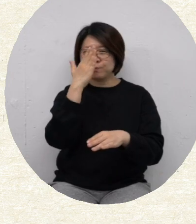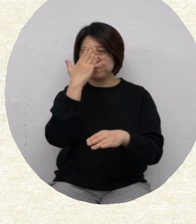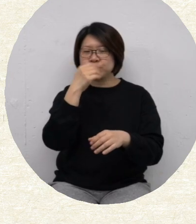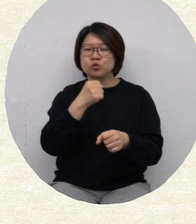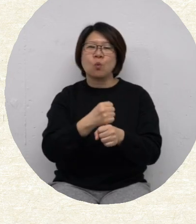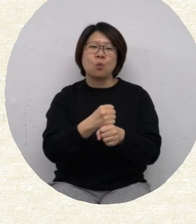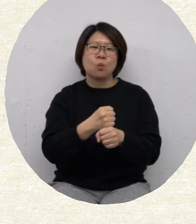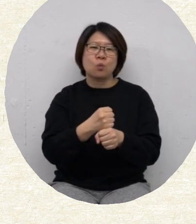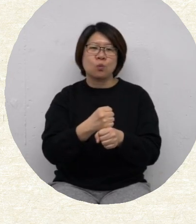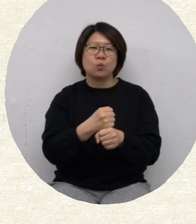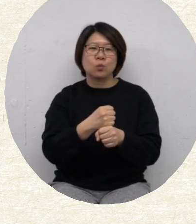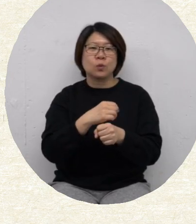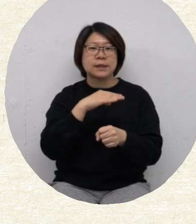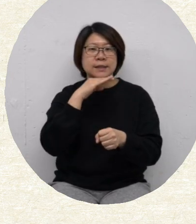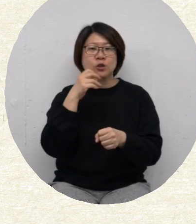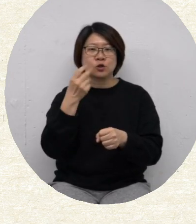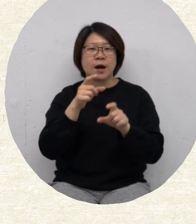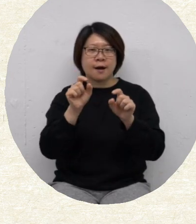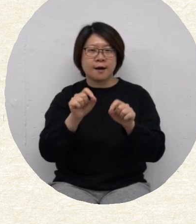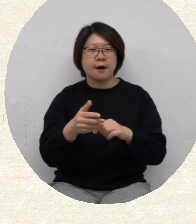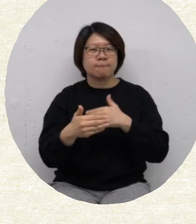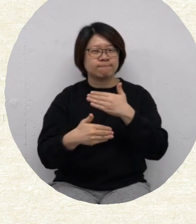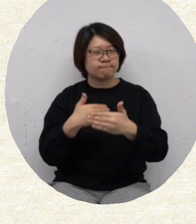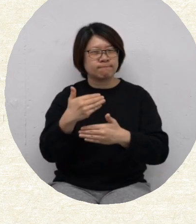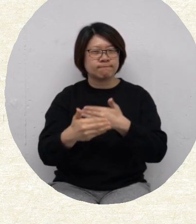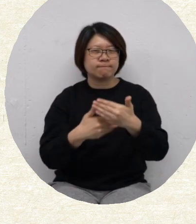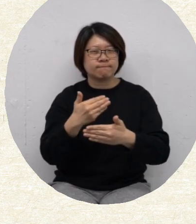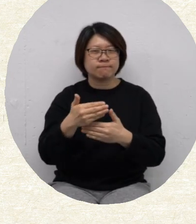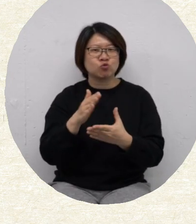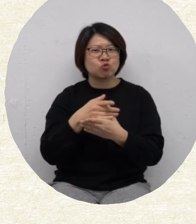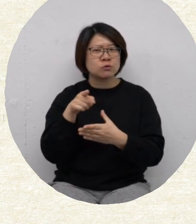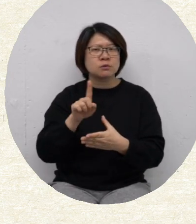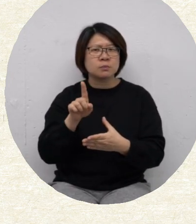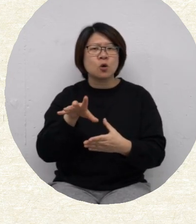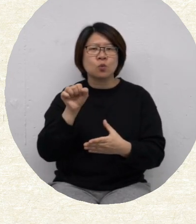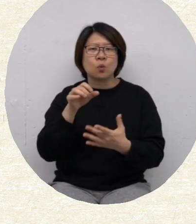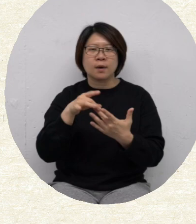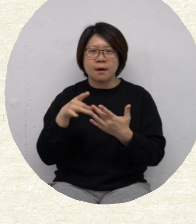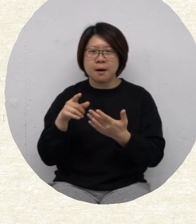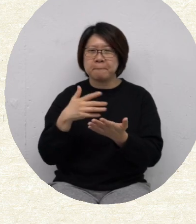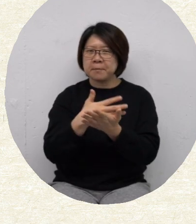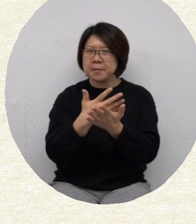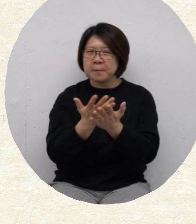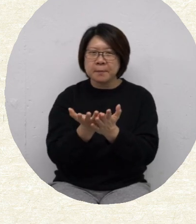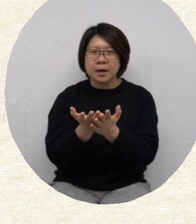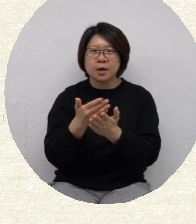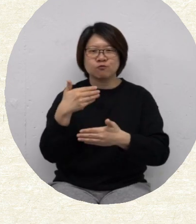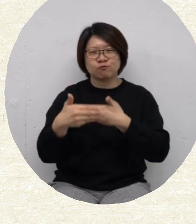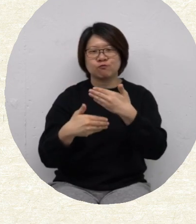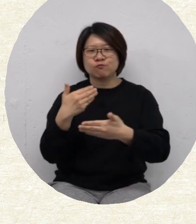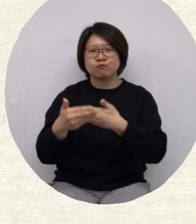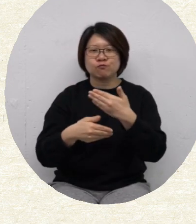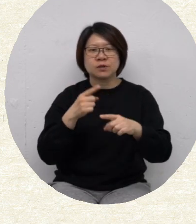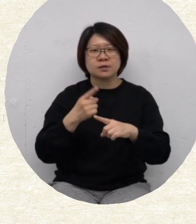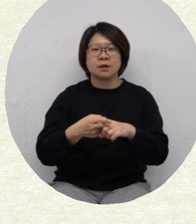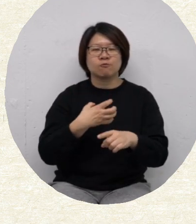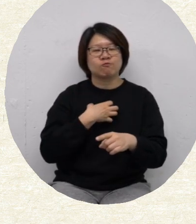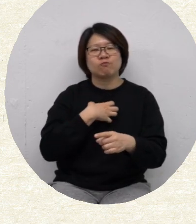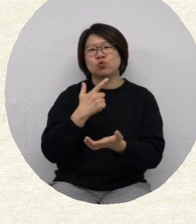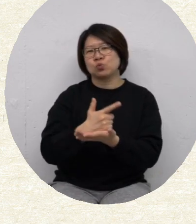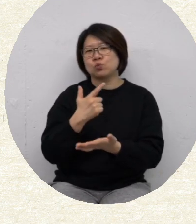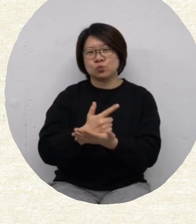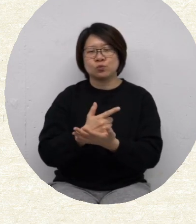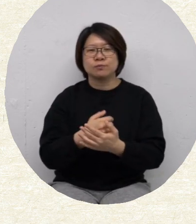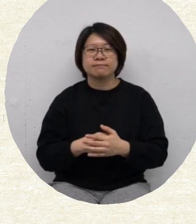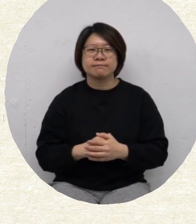new contexts. For example, in this piece, I meticulously recreated a